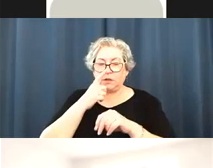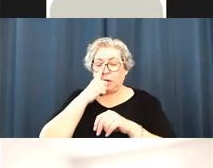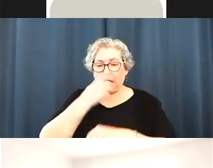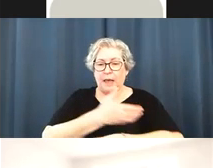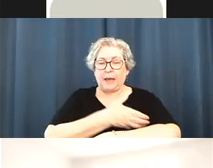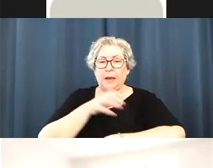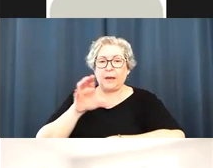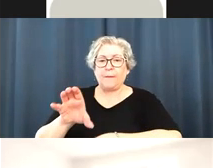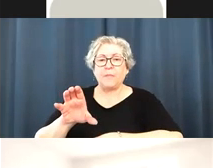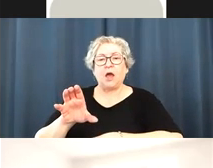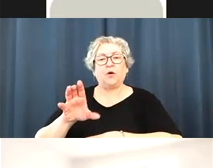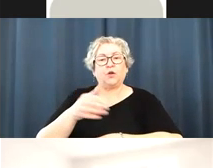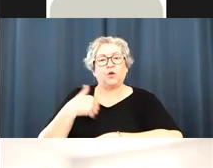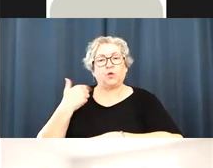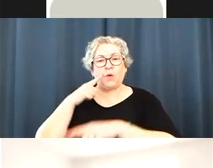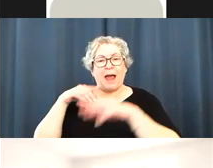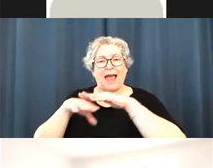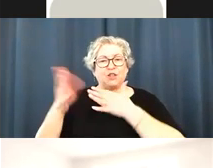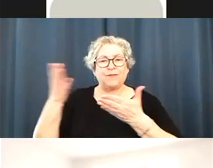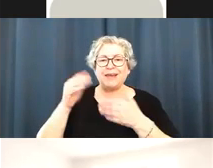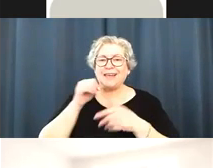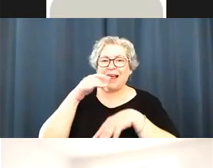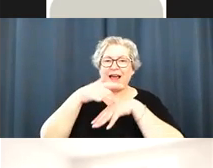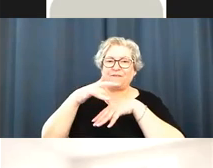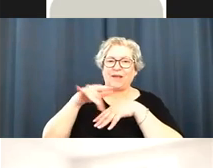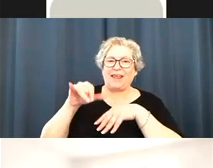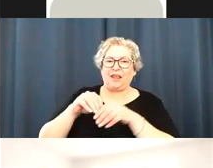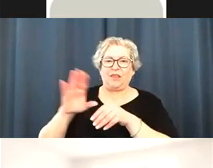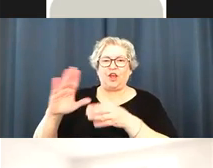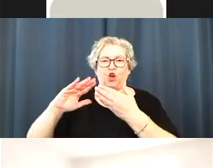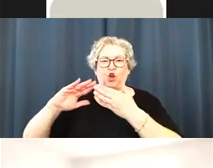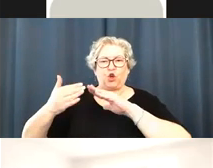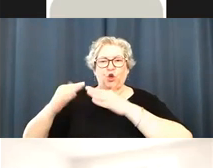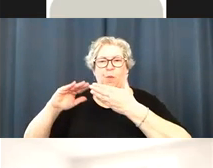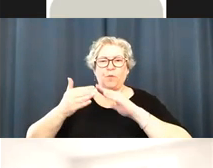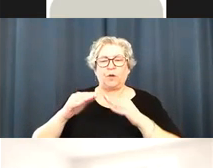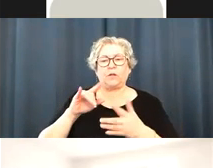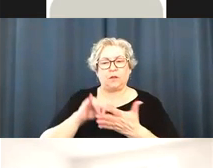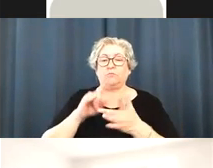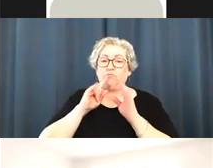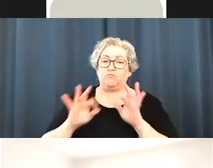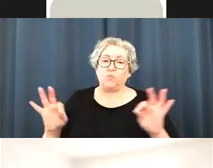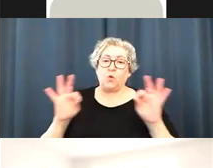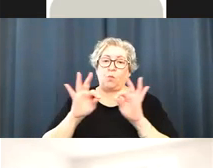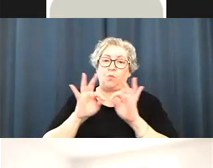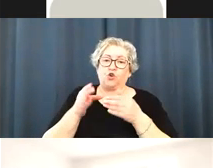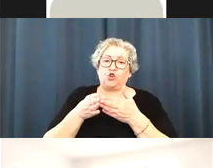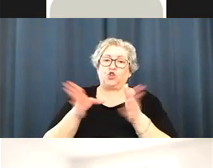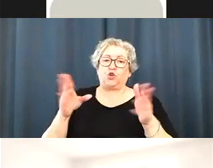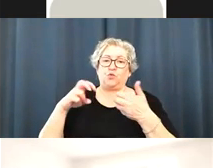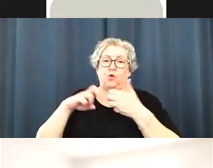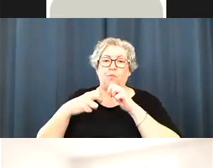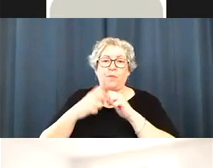to access services that may not be available in their communities. And that's a really important general problem for